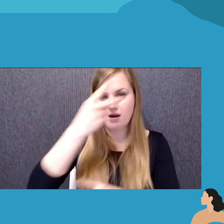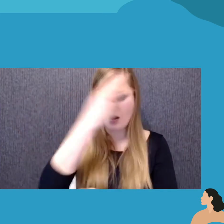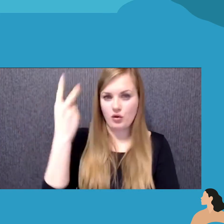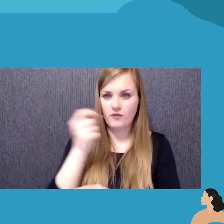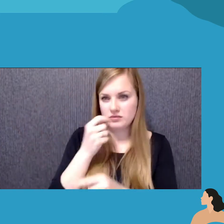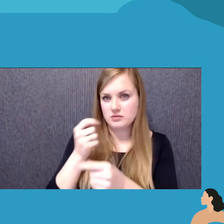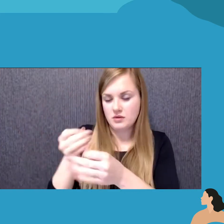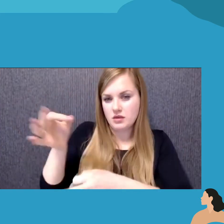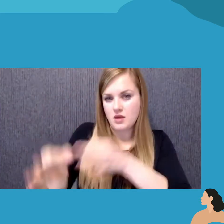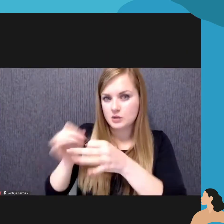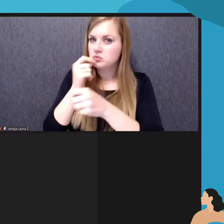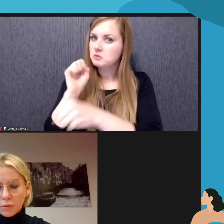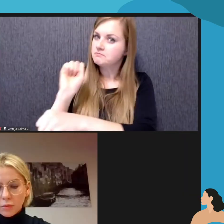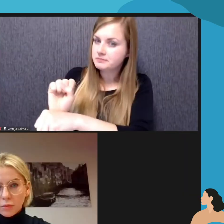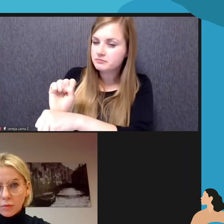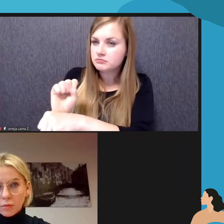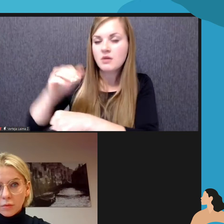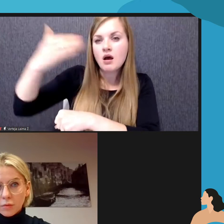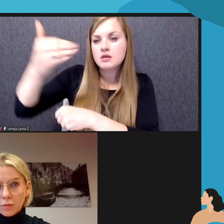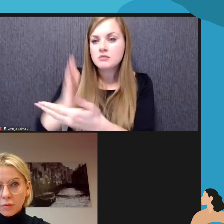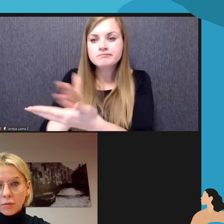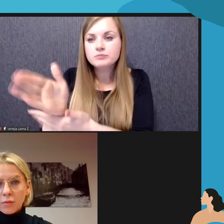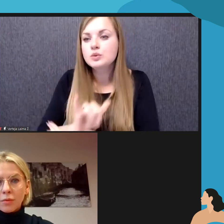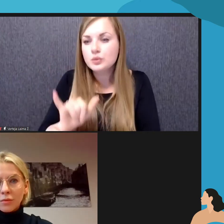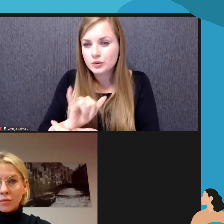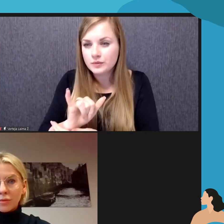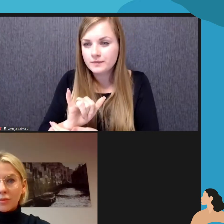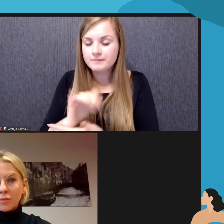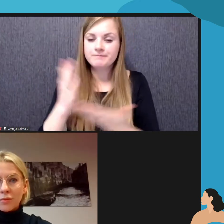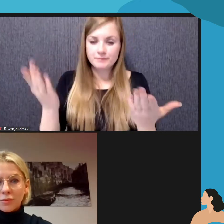report on the